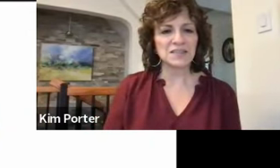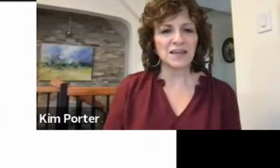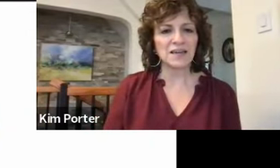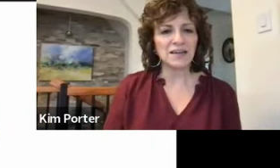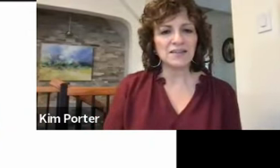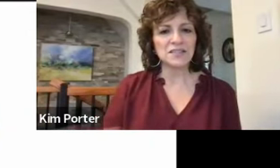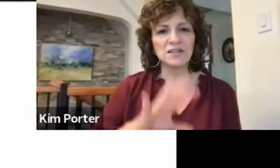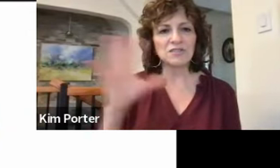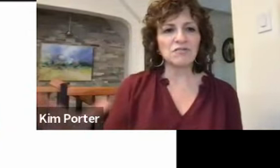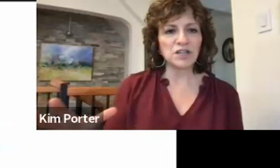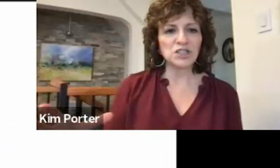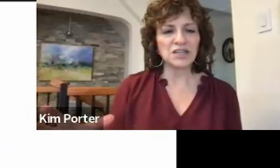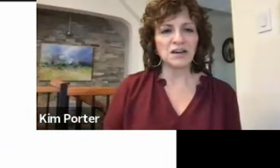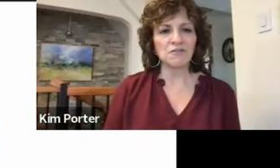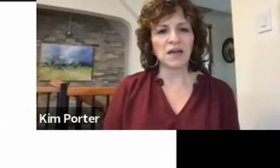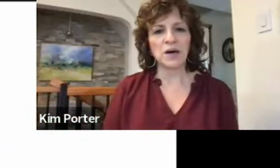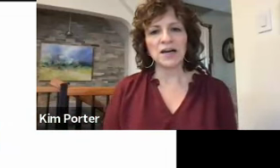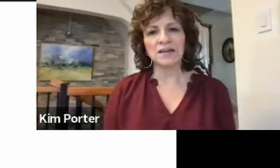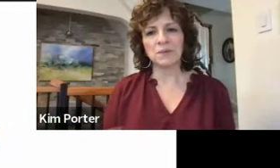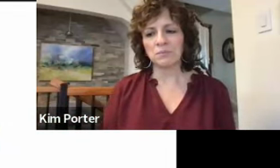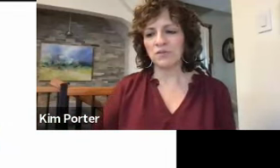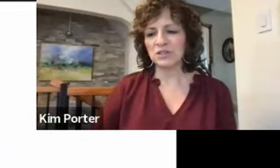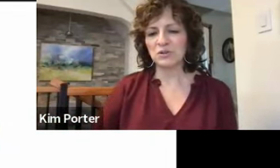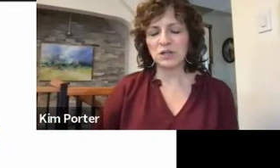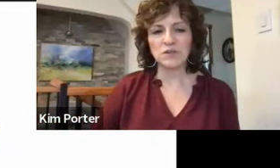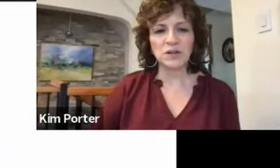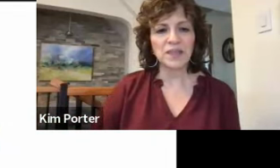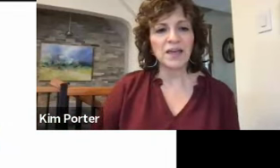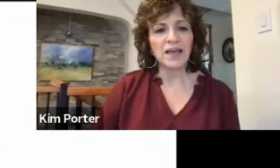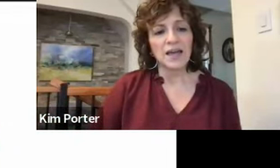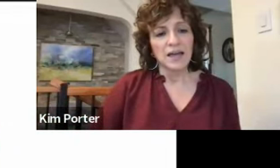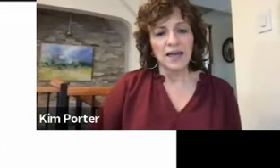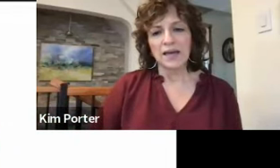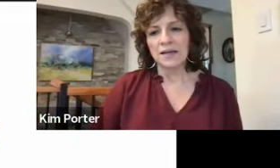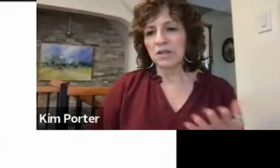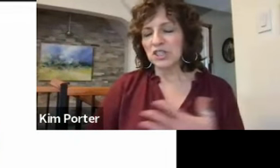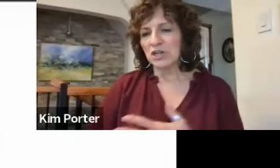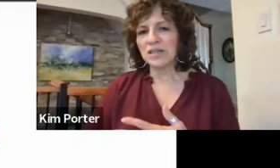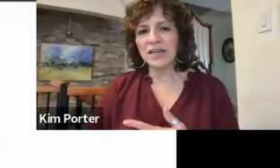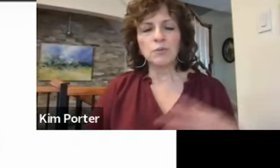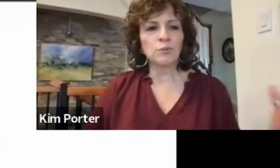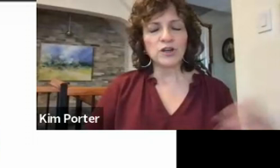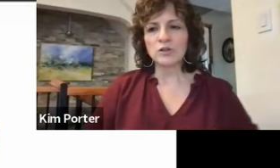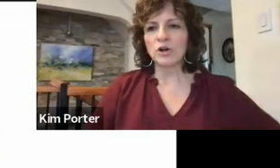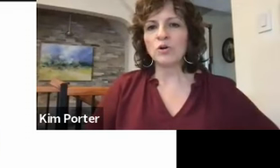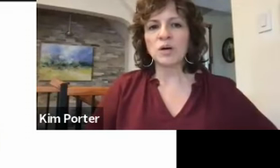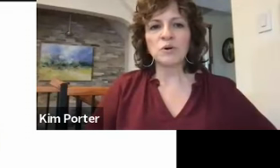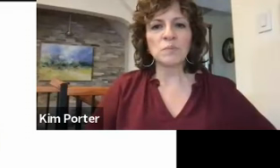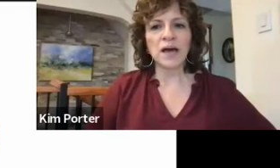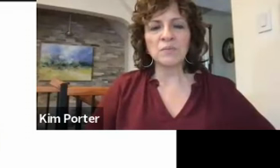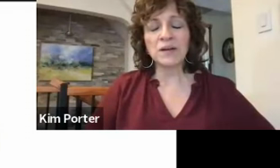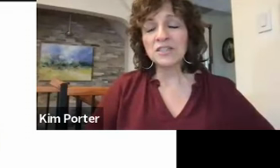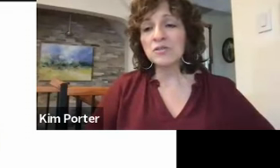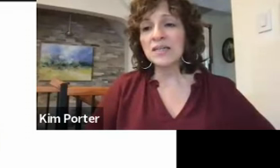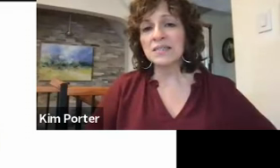of this, and this is their definition of MI, motivational interviewing. And I'm going to share a link where you can learn a whole lot